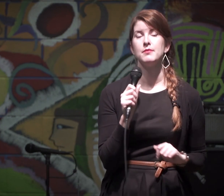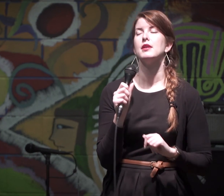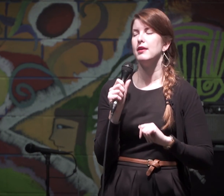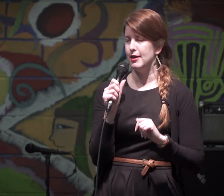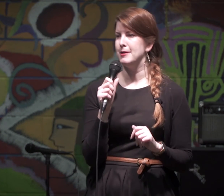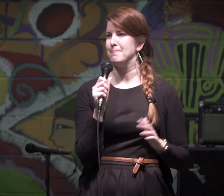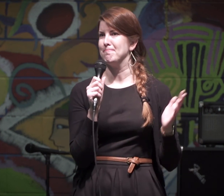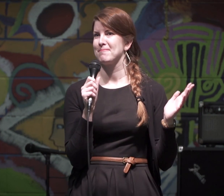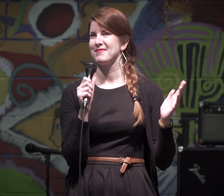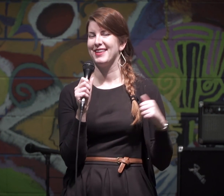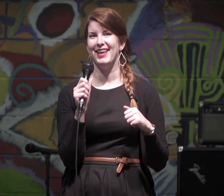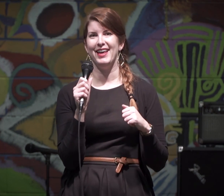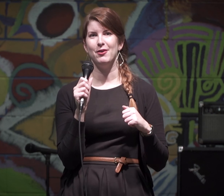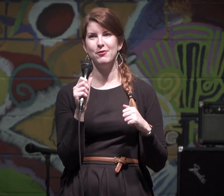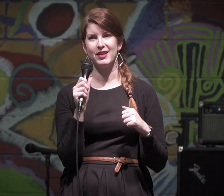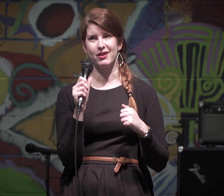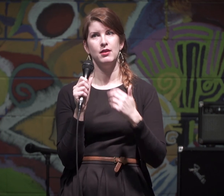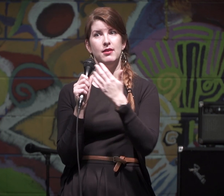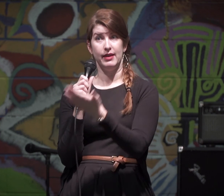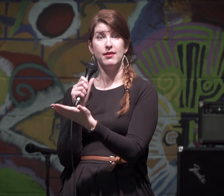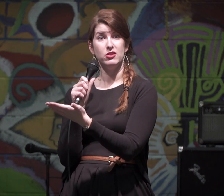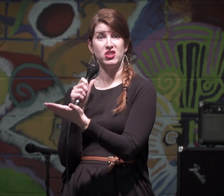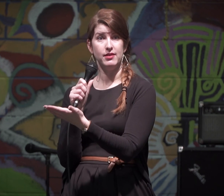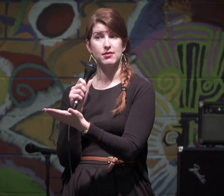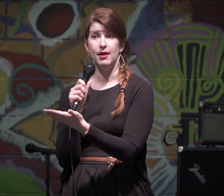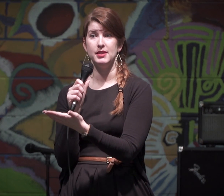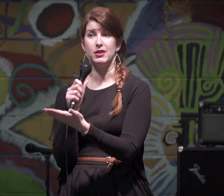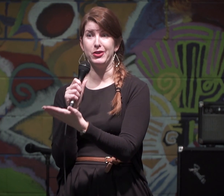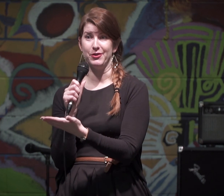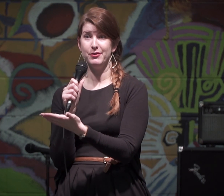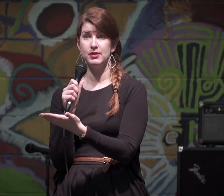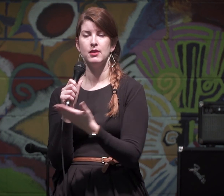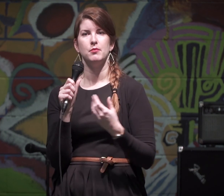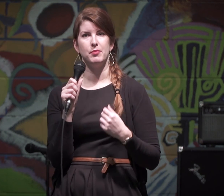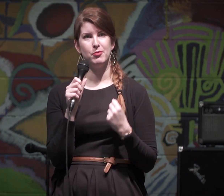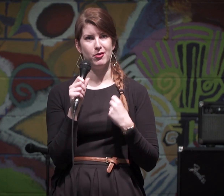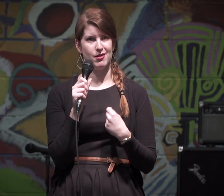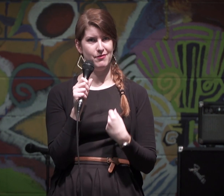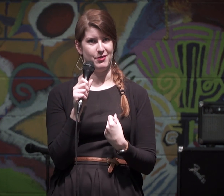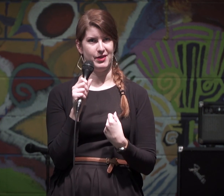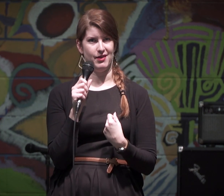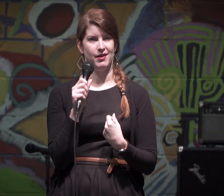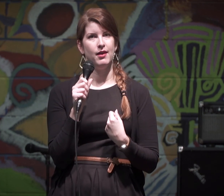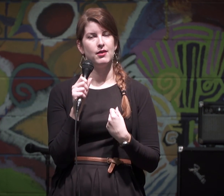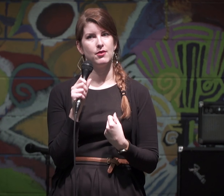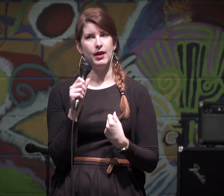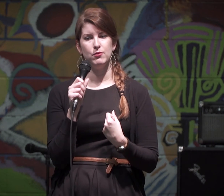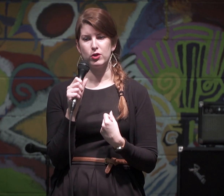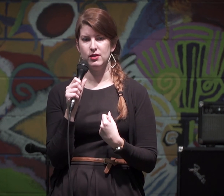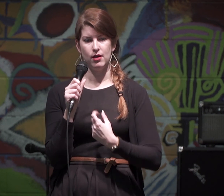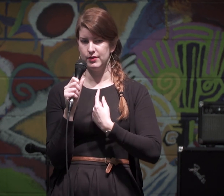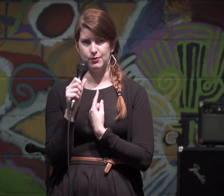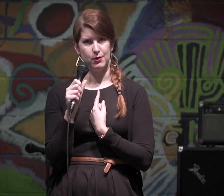talk. And over there, English is commonly used, but people are not confident with it. And so